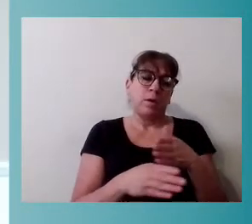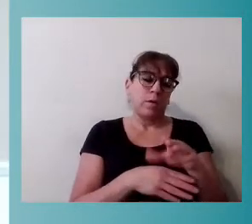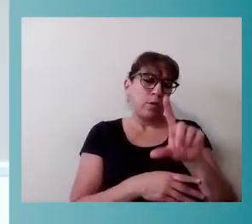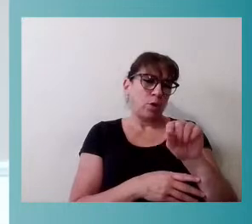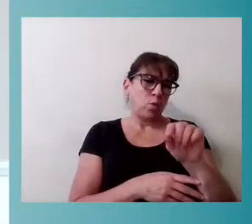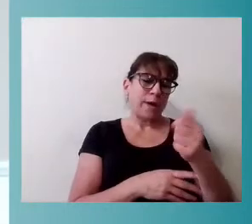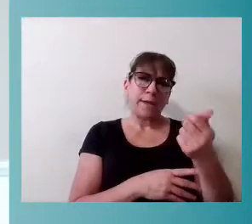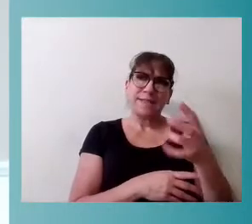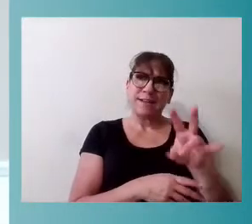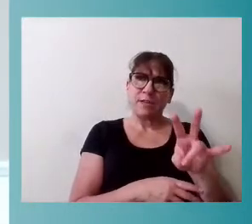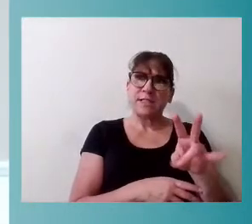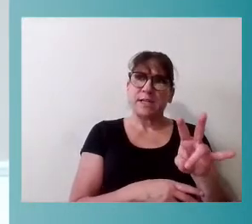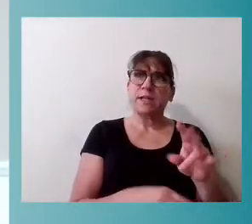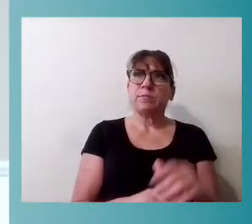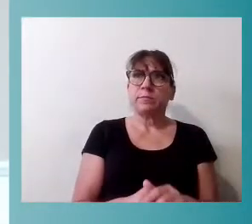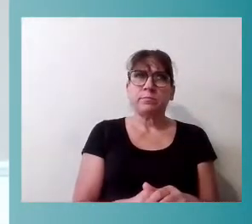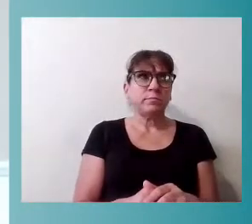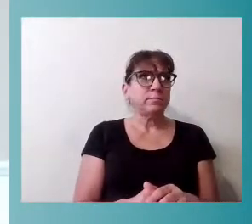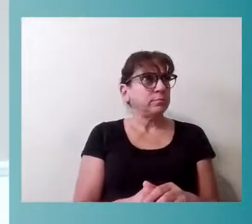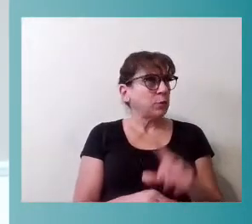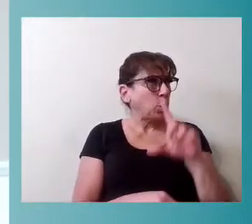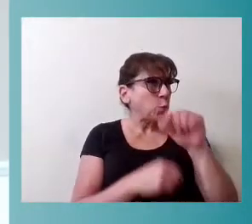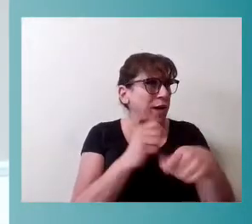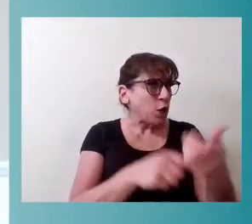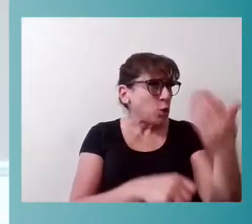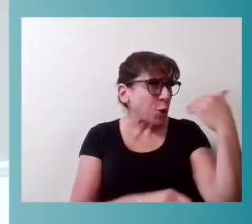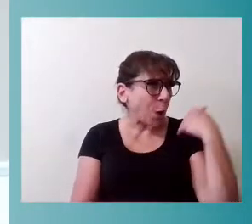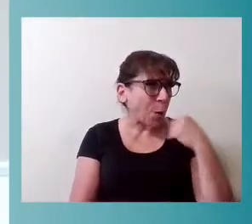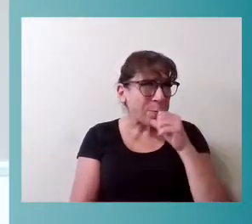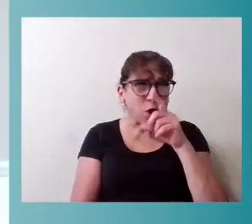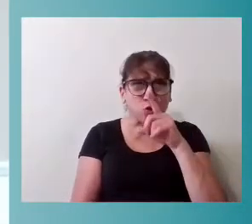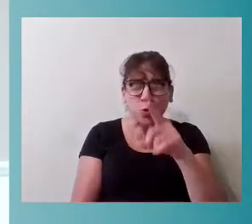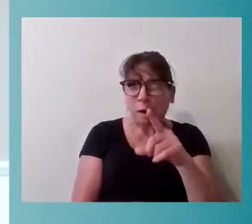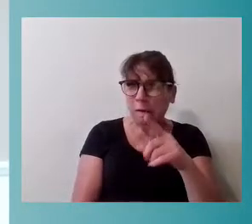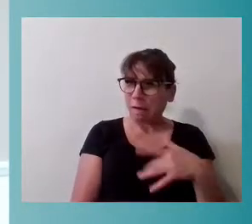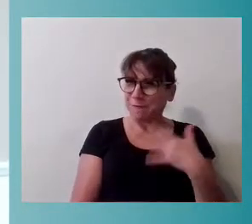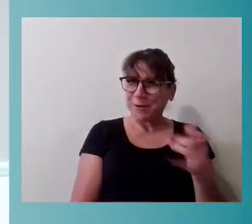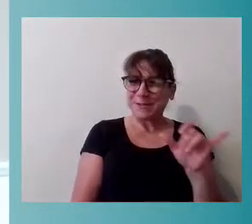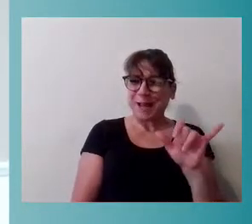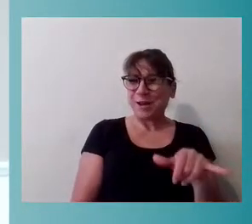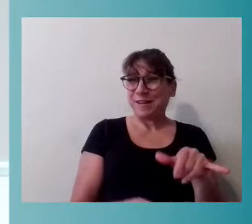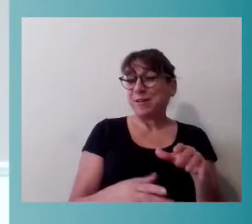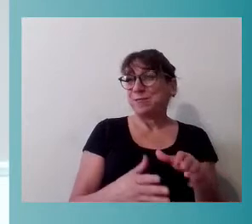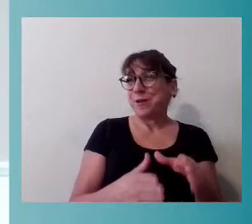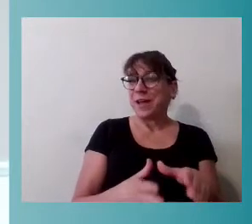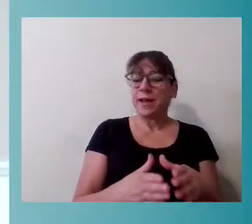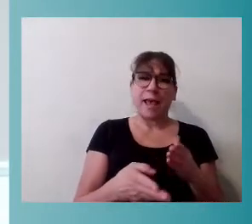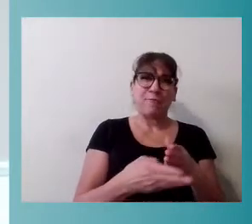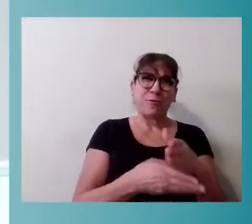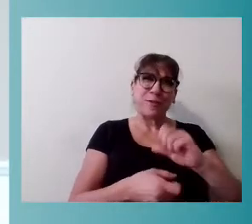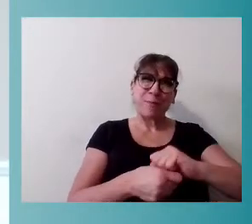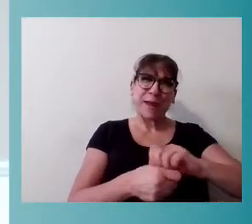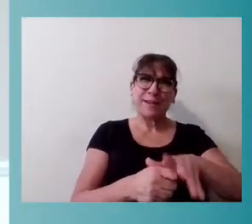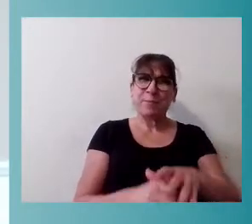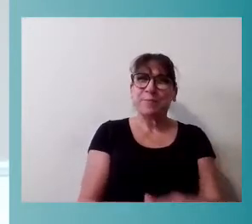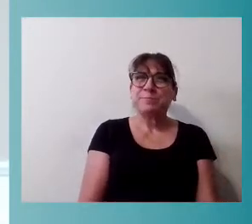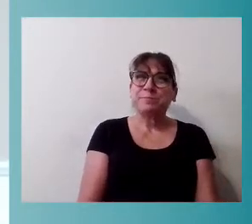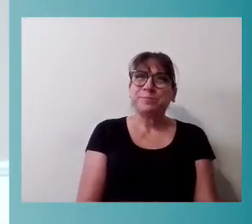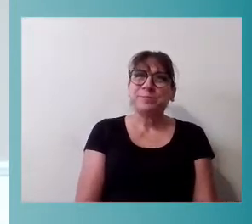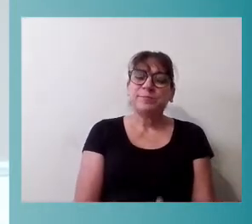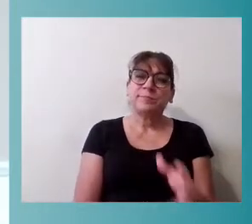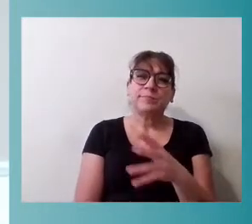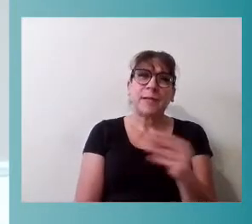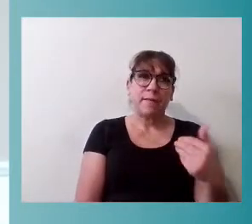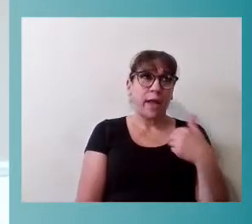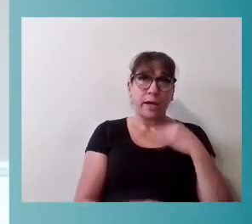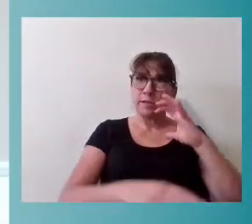2017, which is, what 20 years ago? I'm not sure if it feels like that after the pandemic. And they had